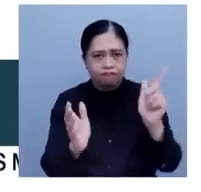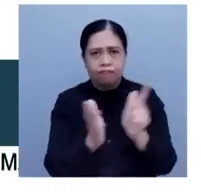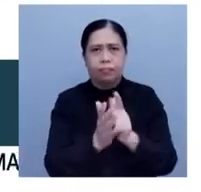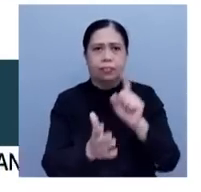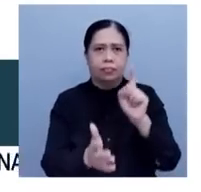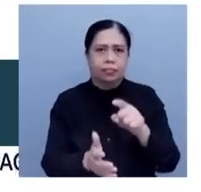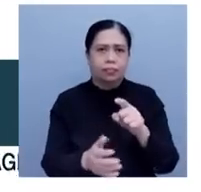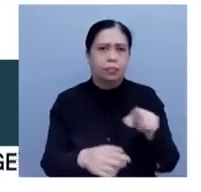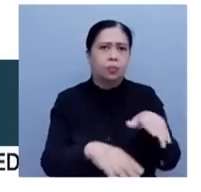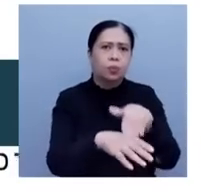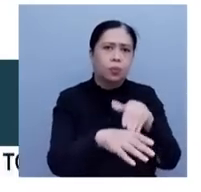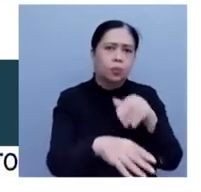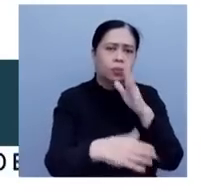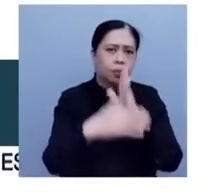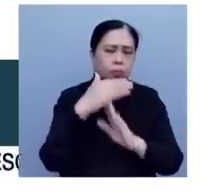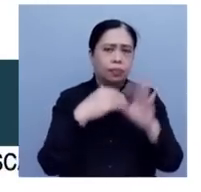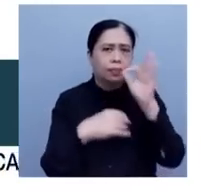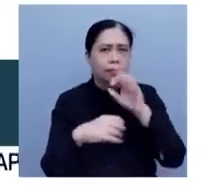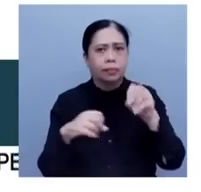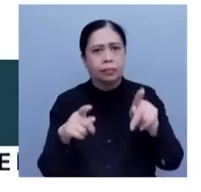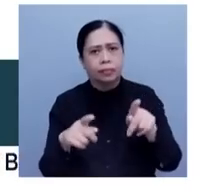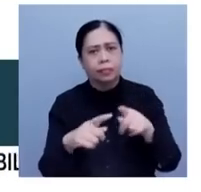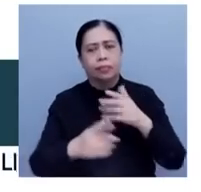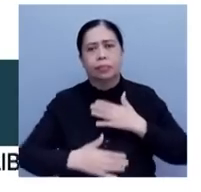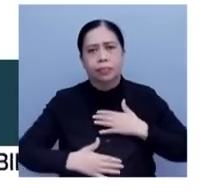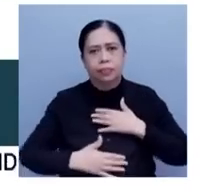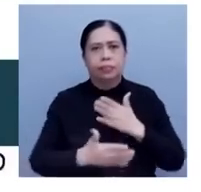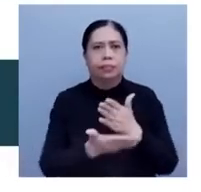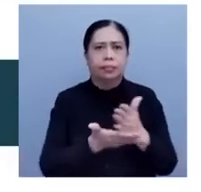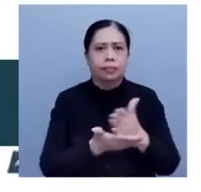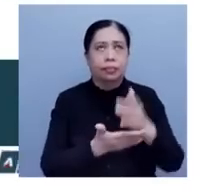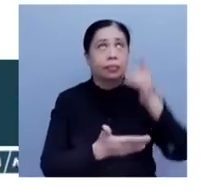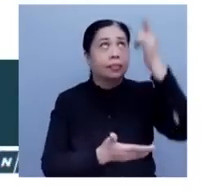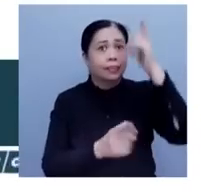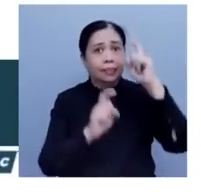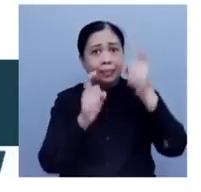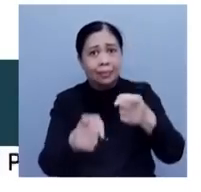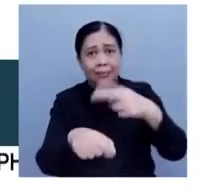Filipino an opportunity to share in the God-given